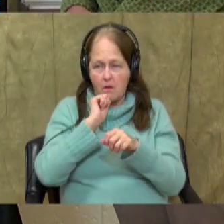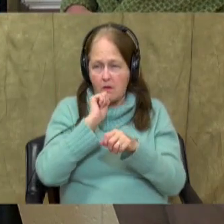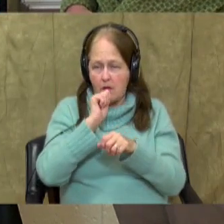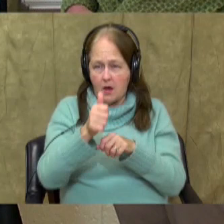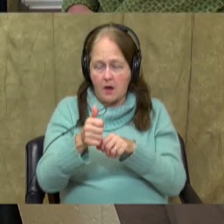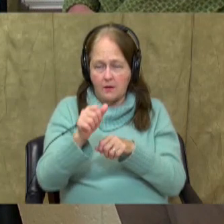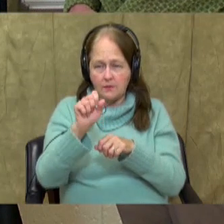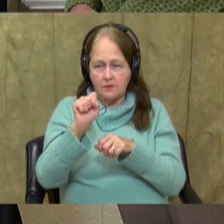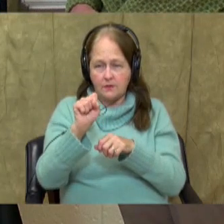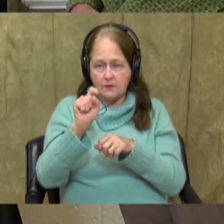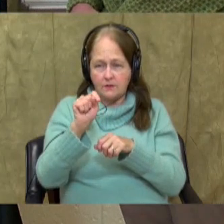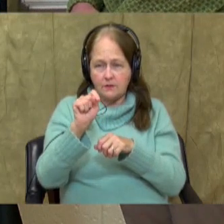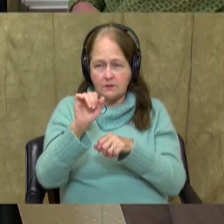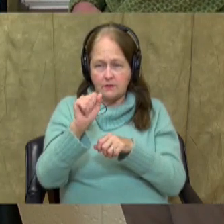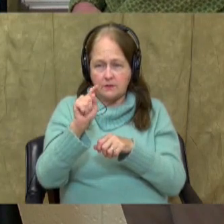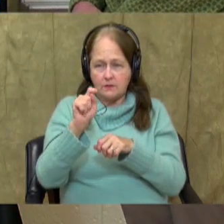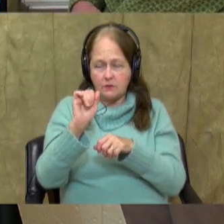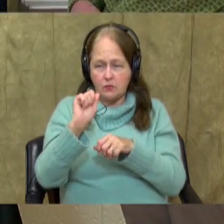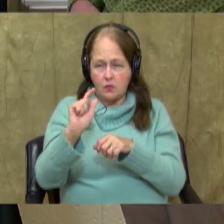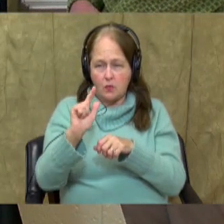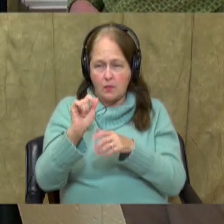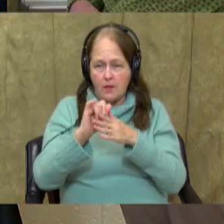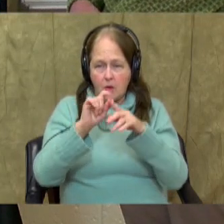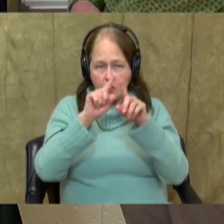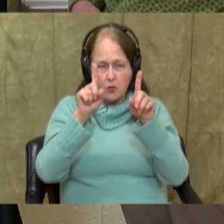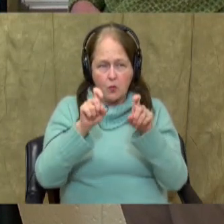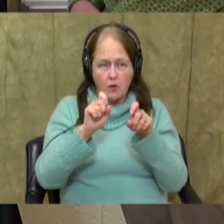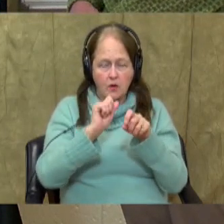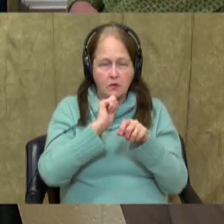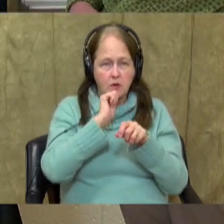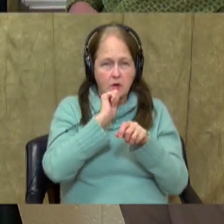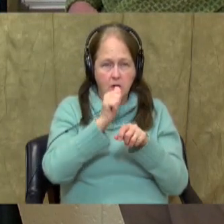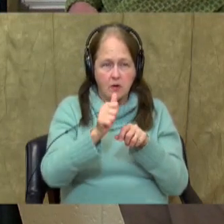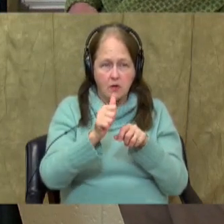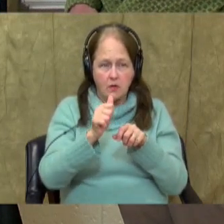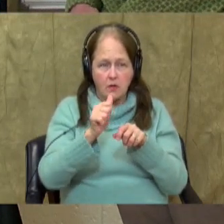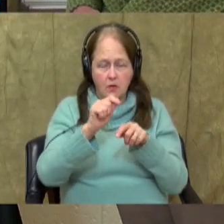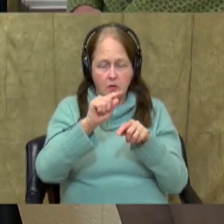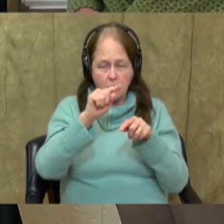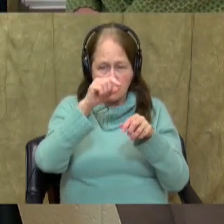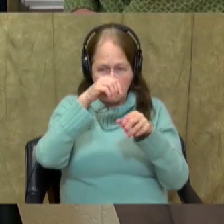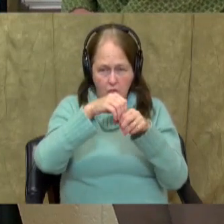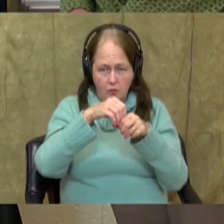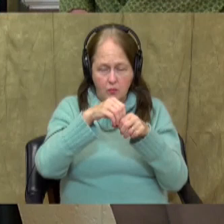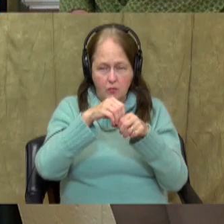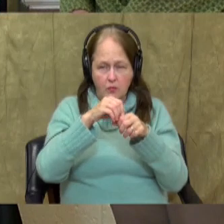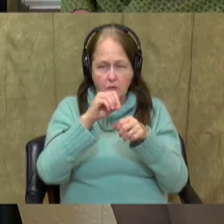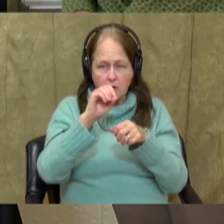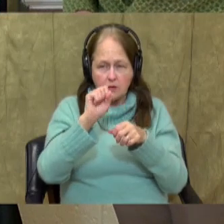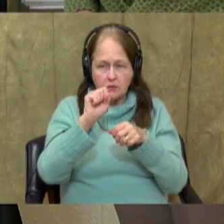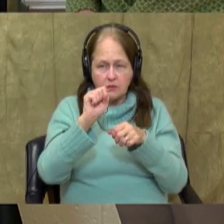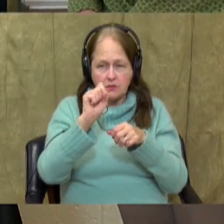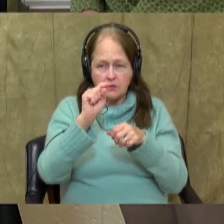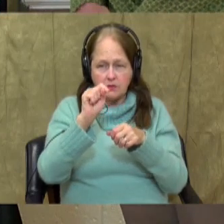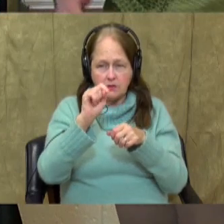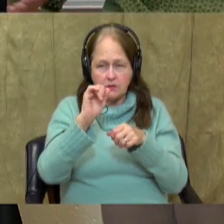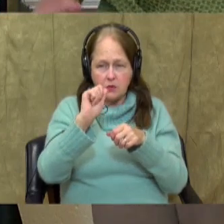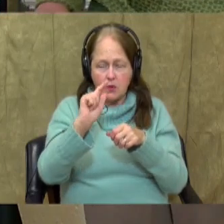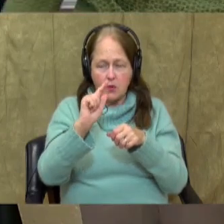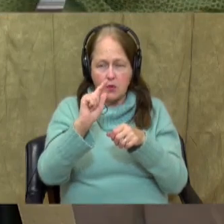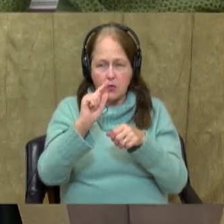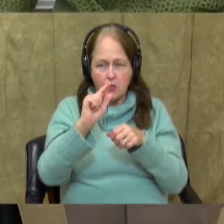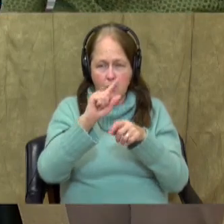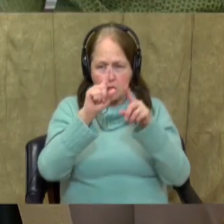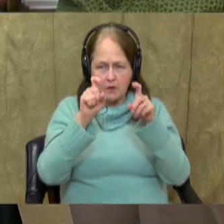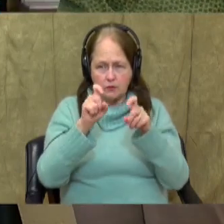not statistical. The questions that are not statistical, turn them into a statistical question. So